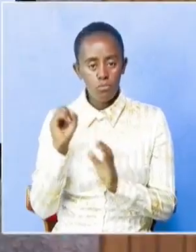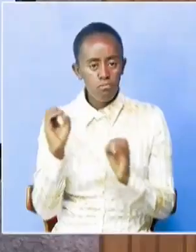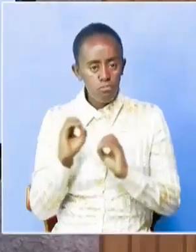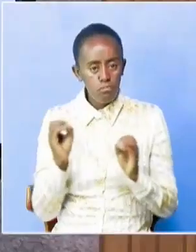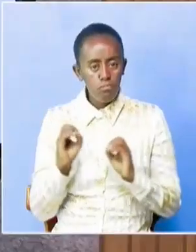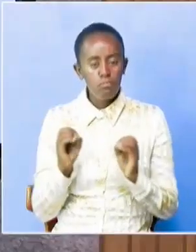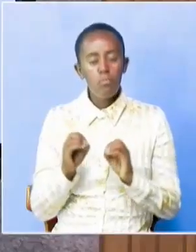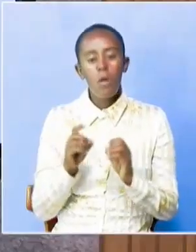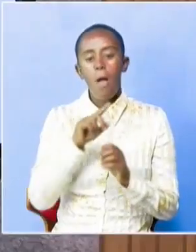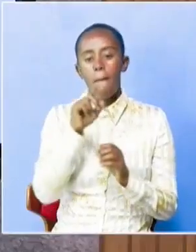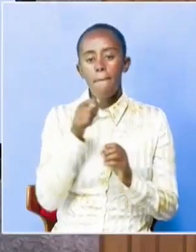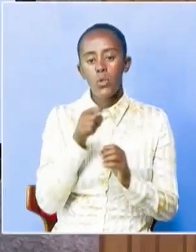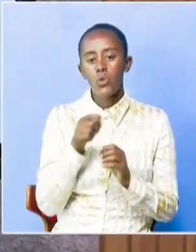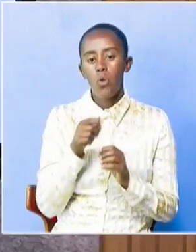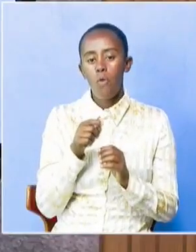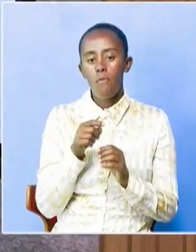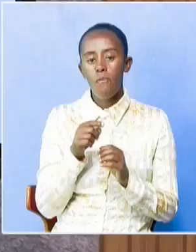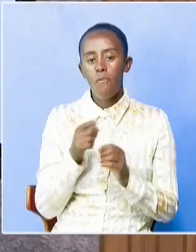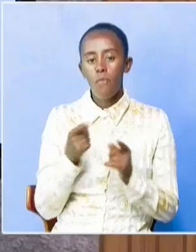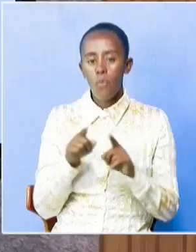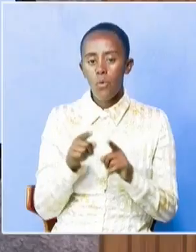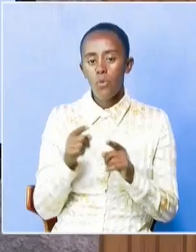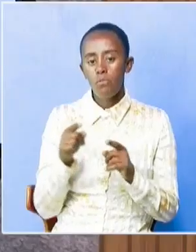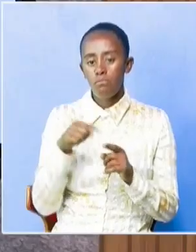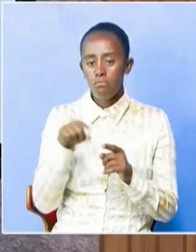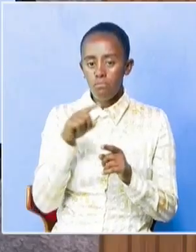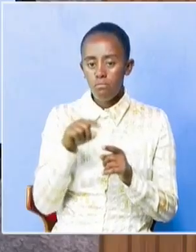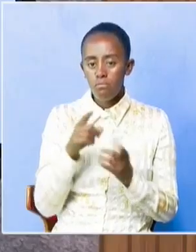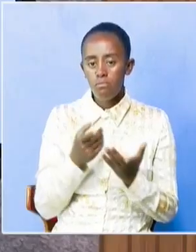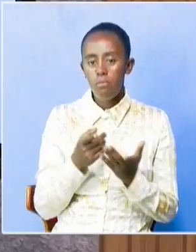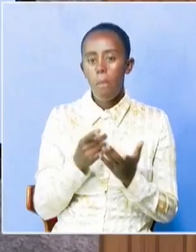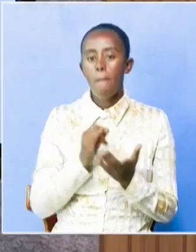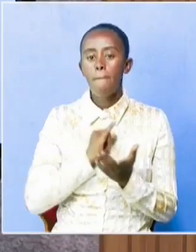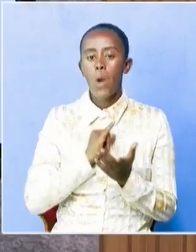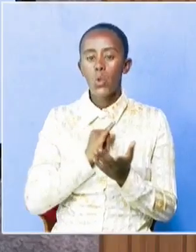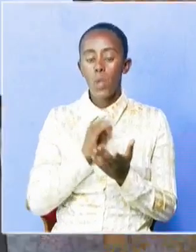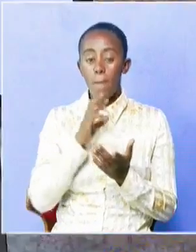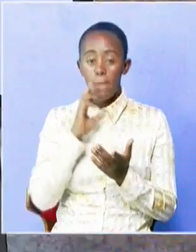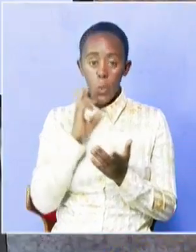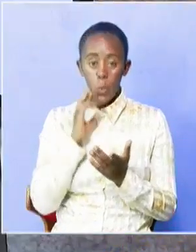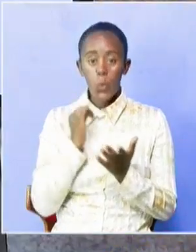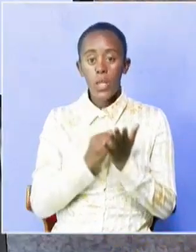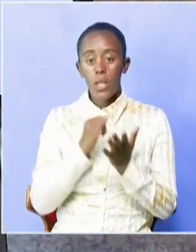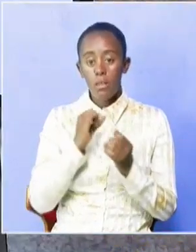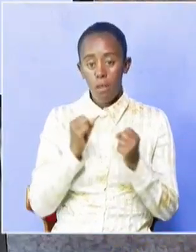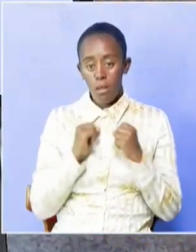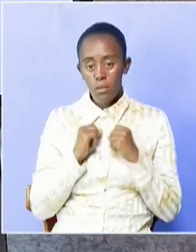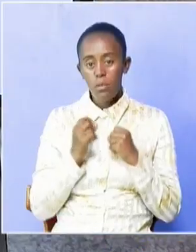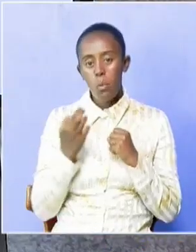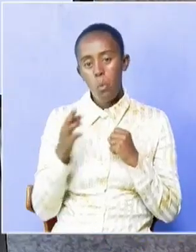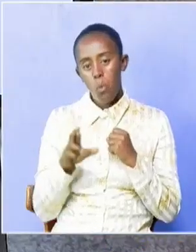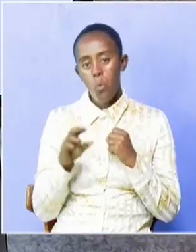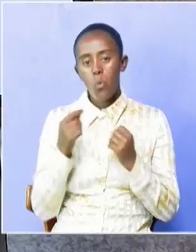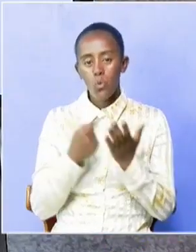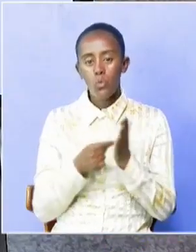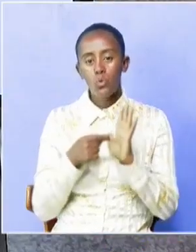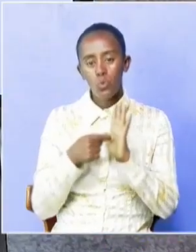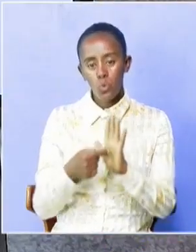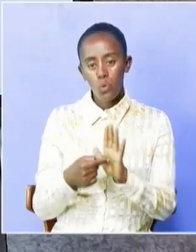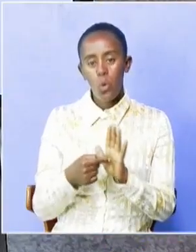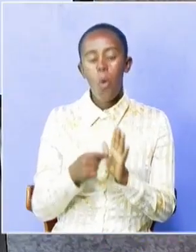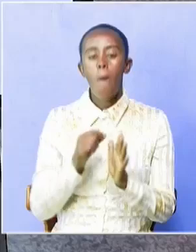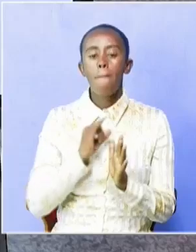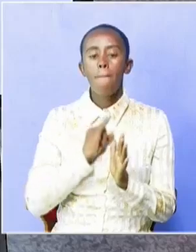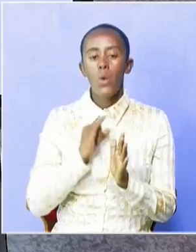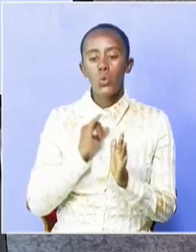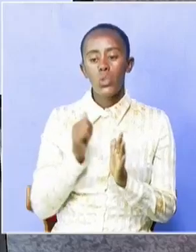add apostrophe E when it becomes possession, because it has, or it already shows possession